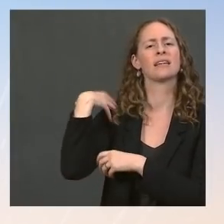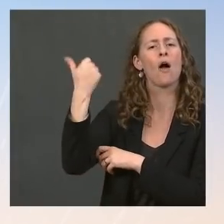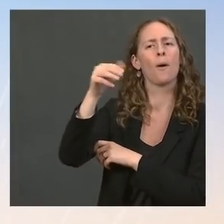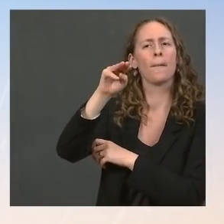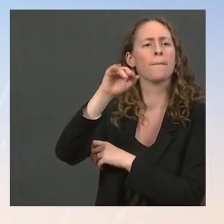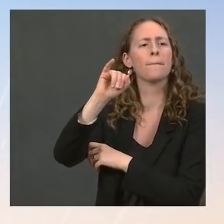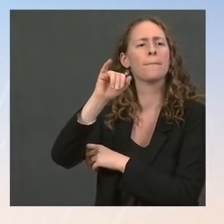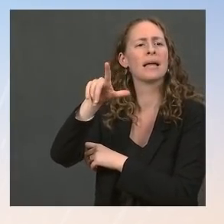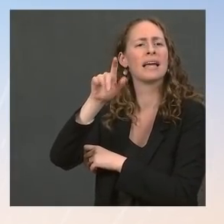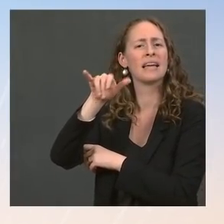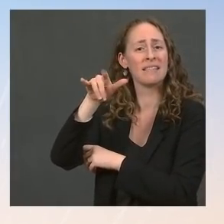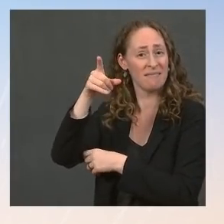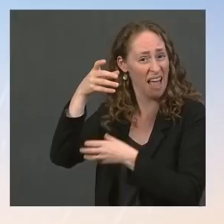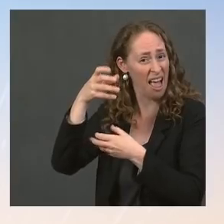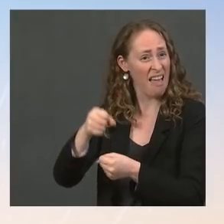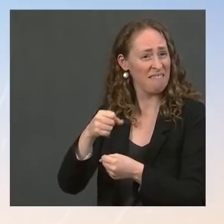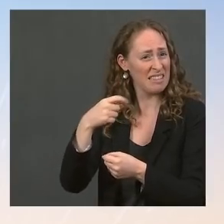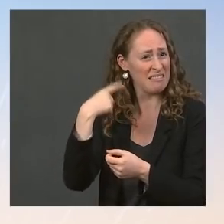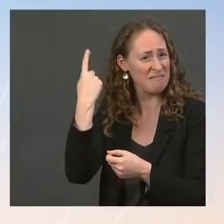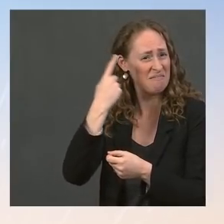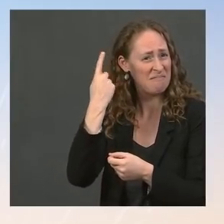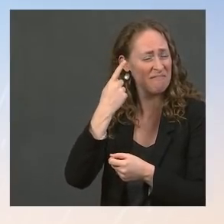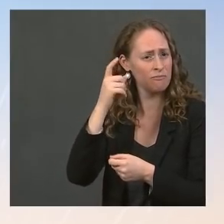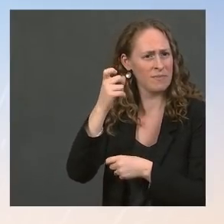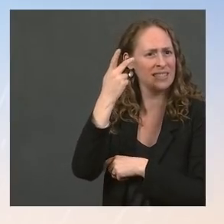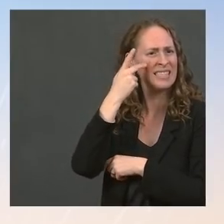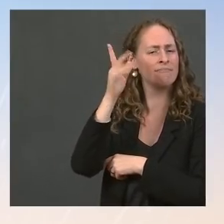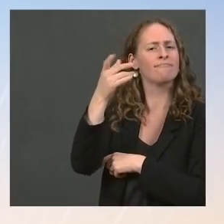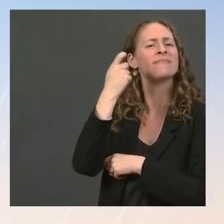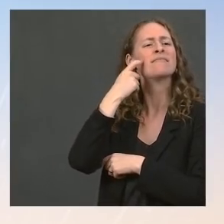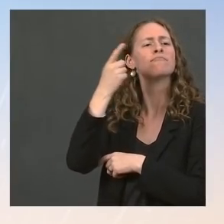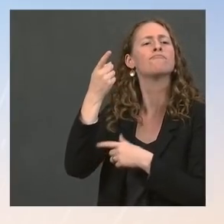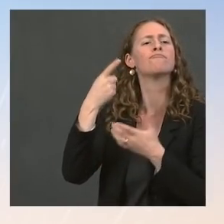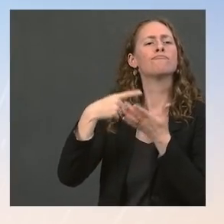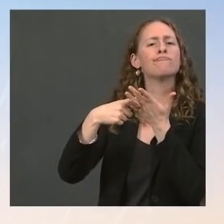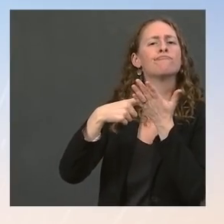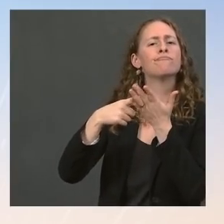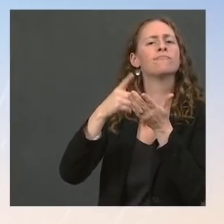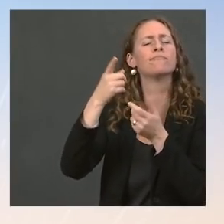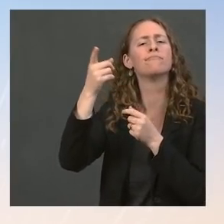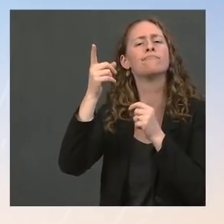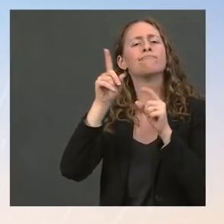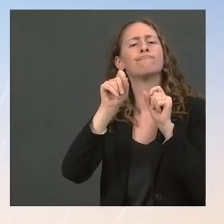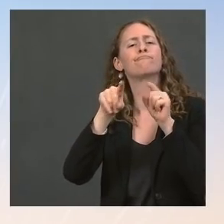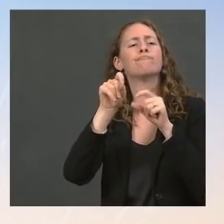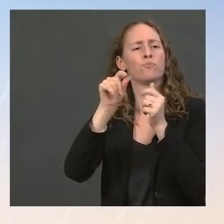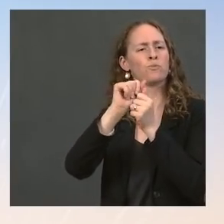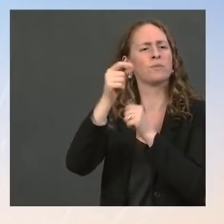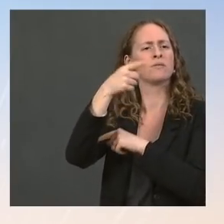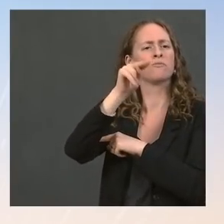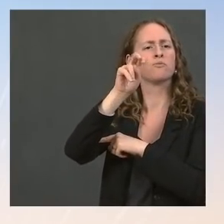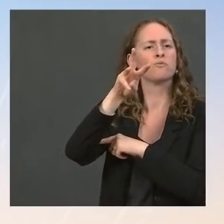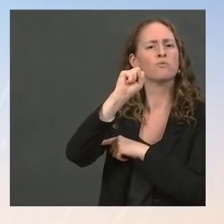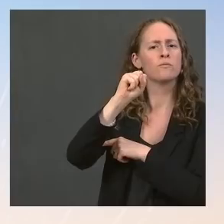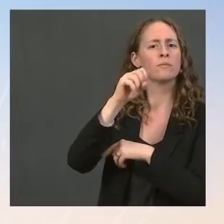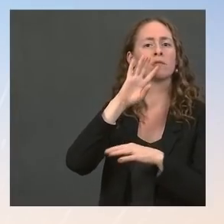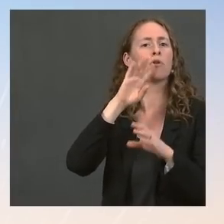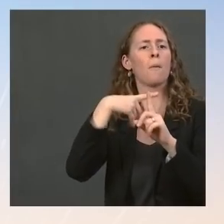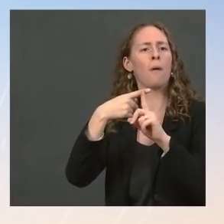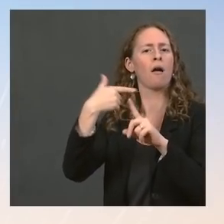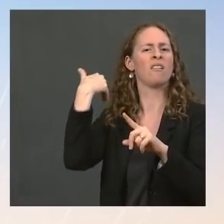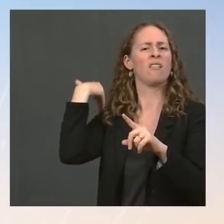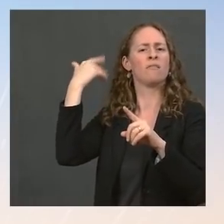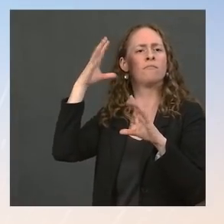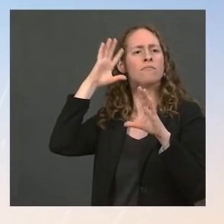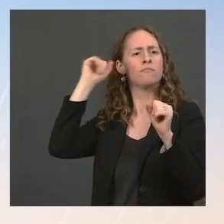given his conversations with the press that he talked about? You know, if he spoke about President Trump, will he speak in the same way about President Biden? I would